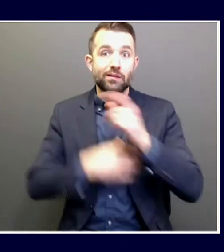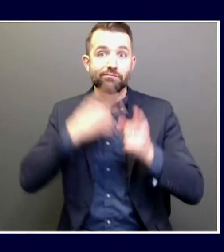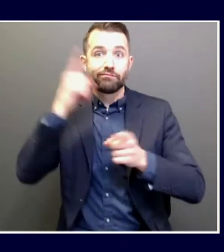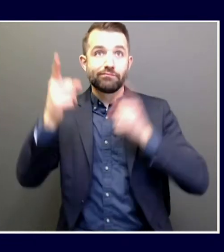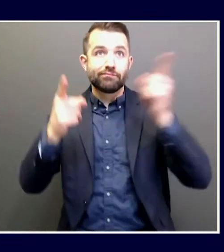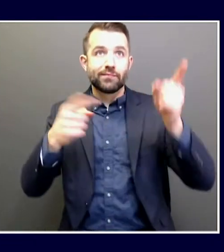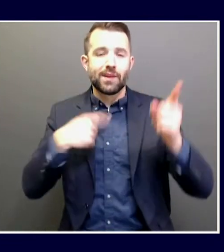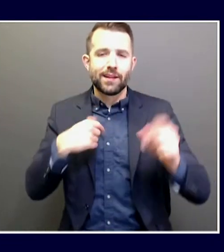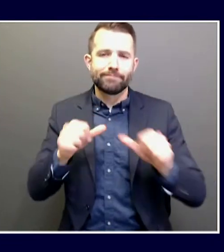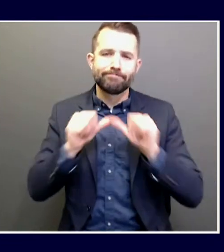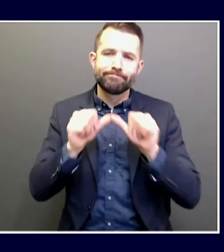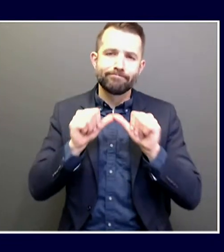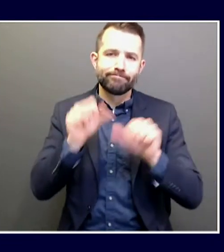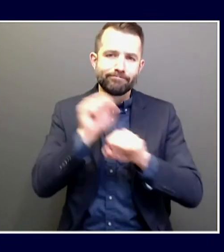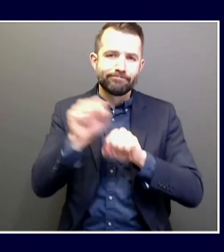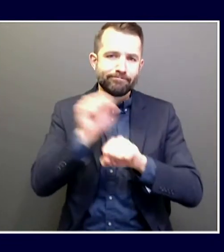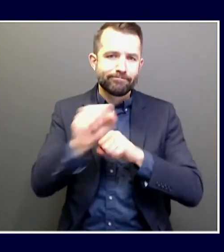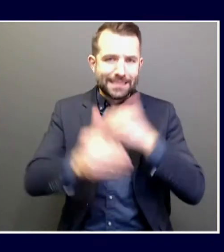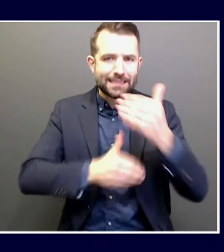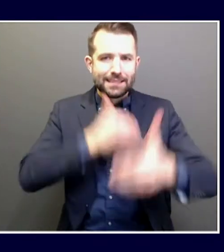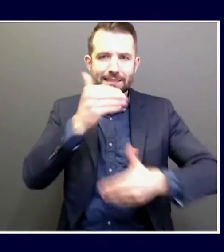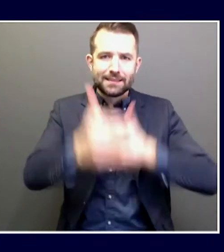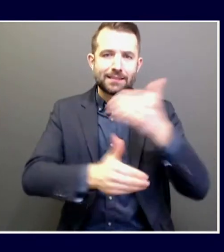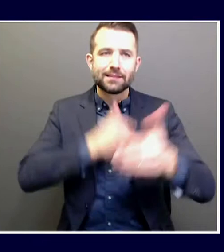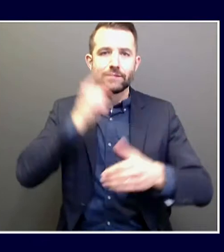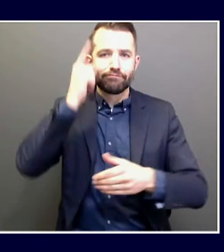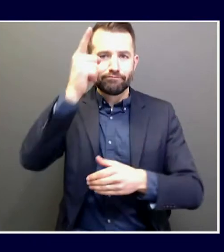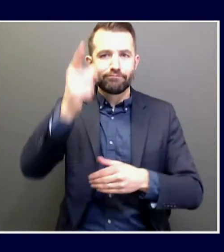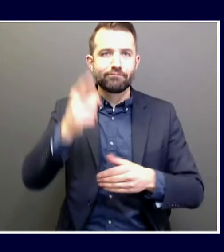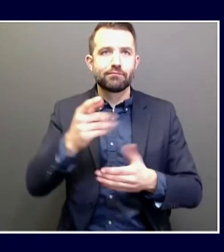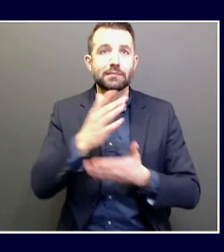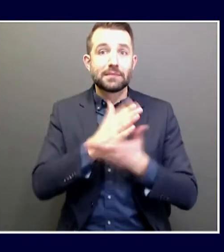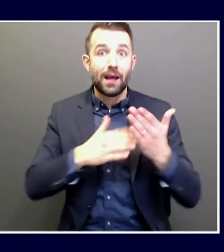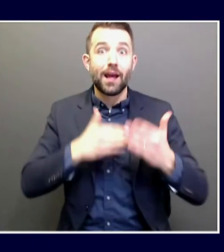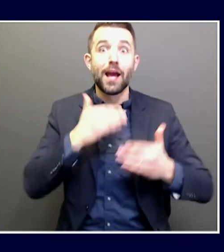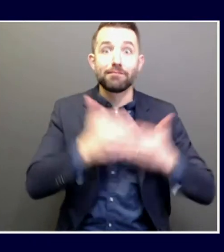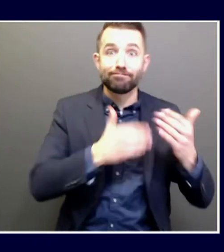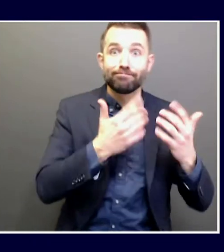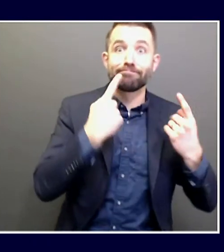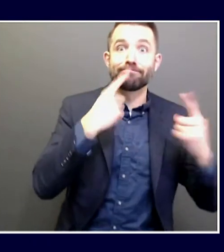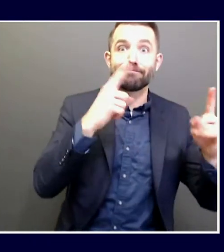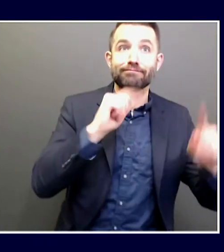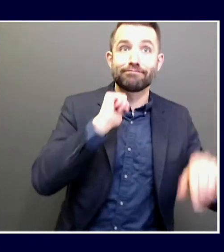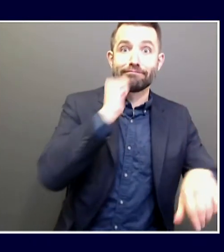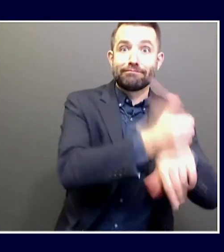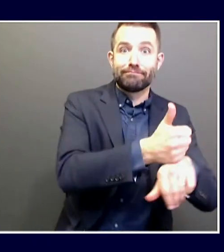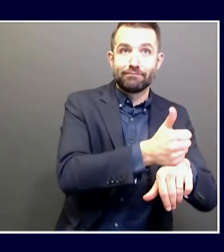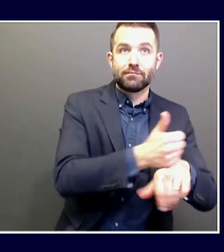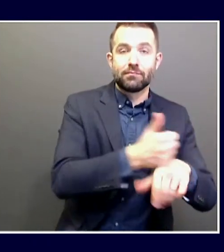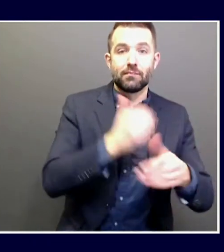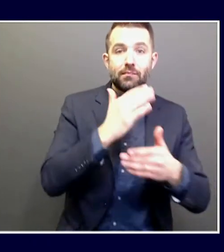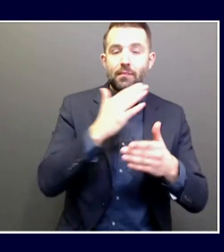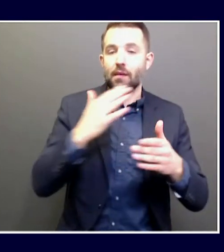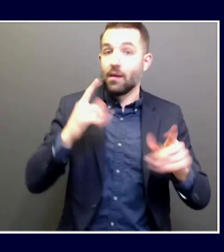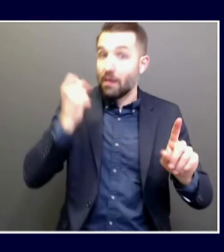that. Made some progress, but nothing to announce today. Okay, thank you. Thank